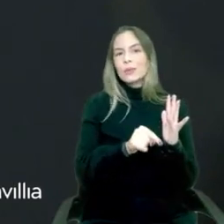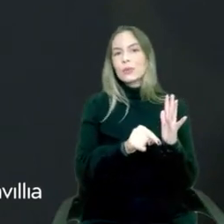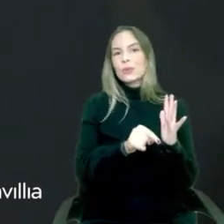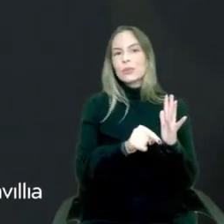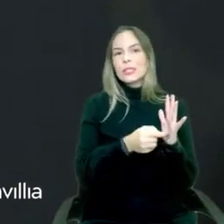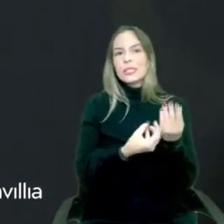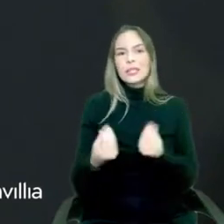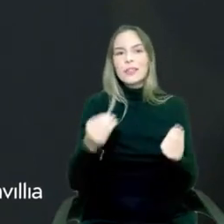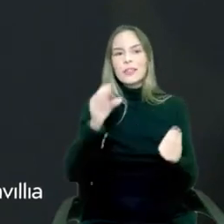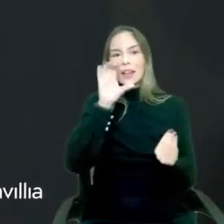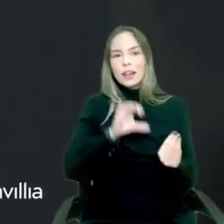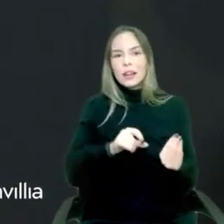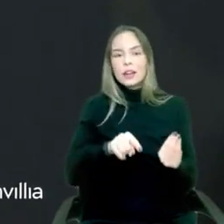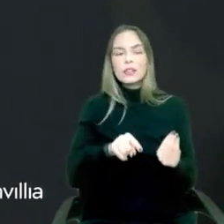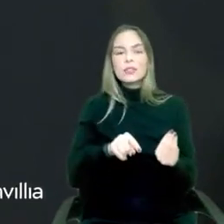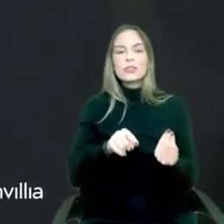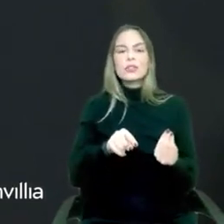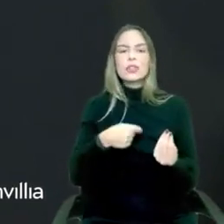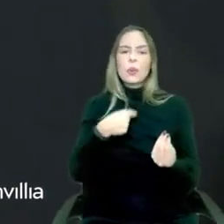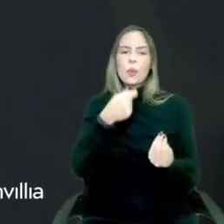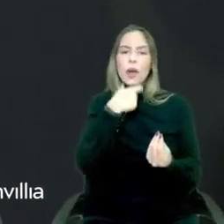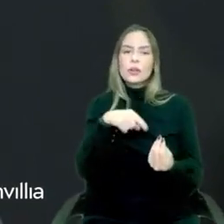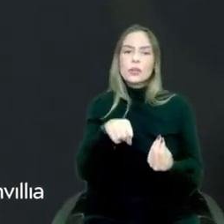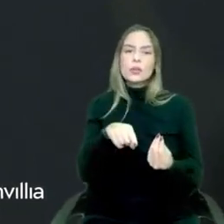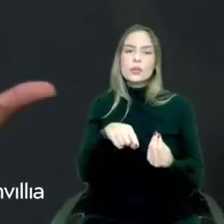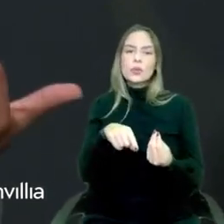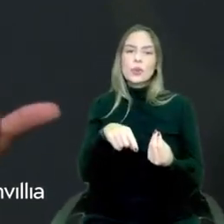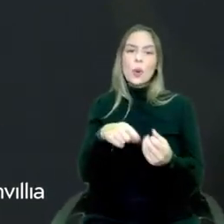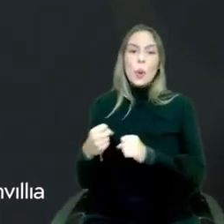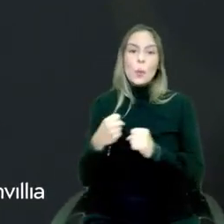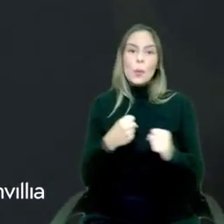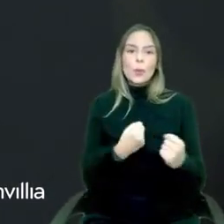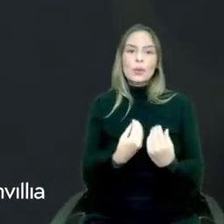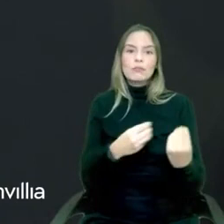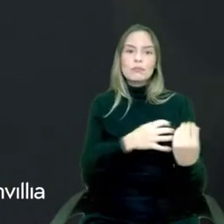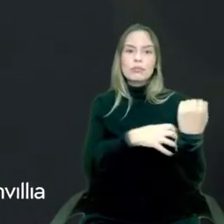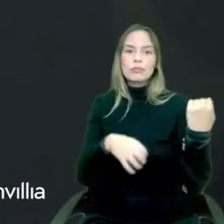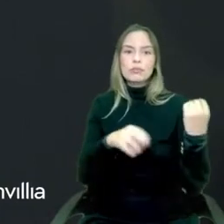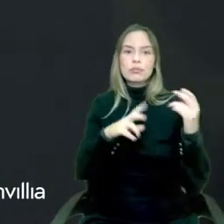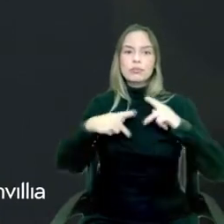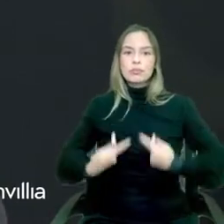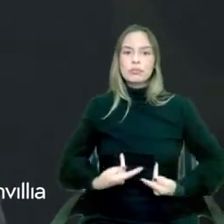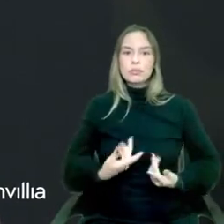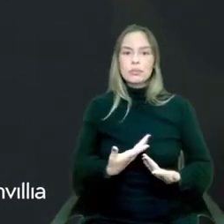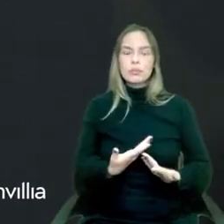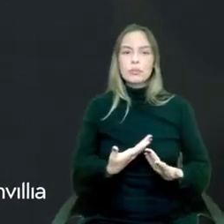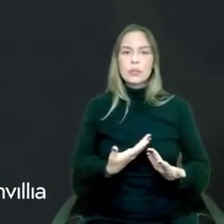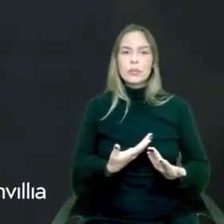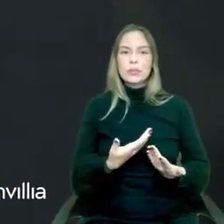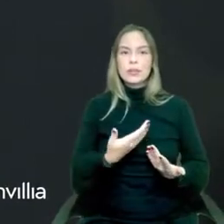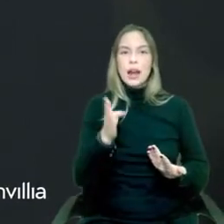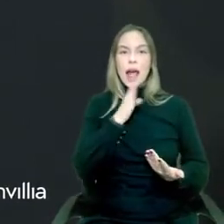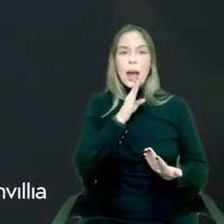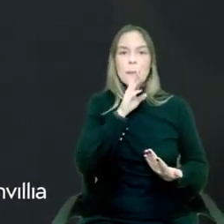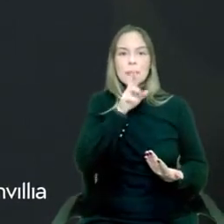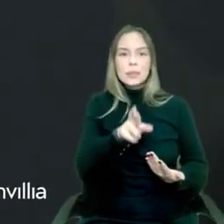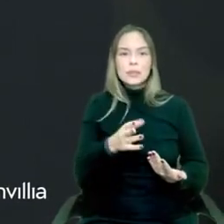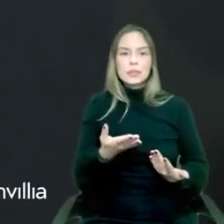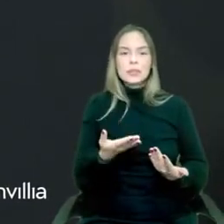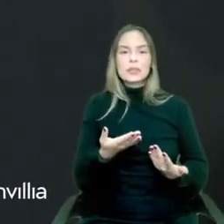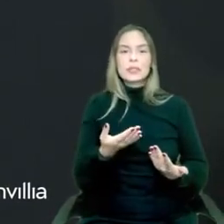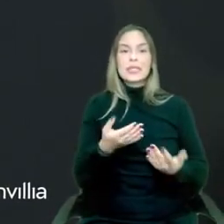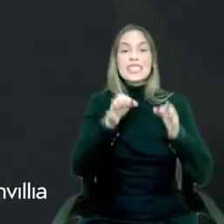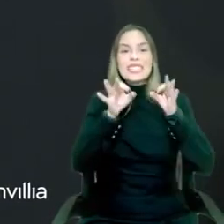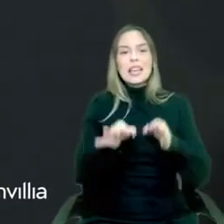think empowering humans with, you know, those quick answers to questions or the right answer. I think we've all